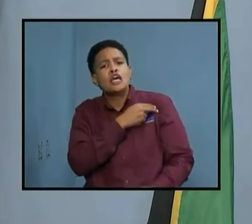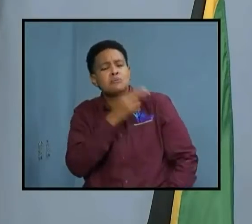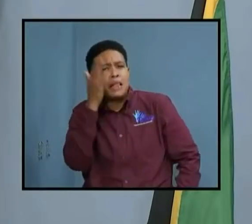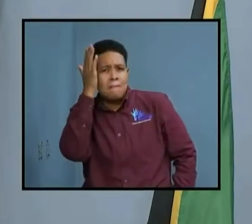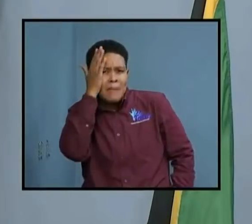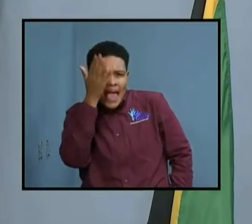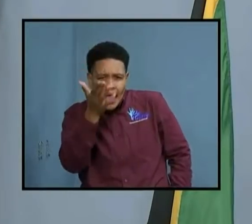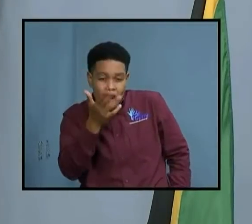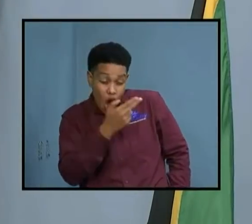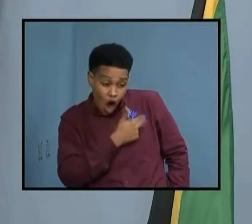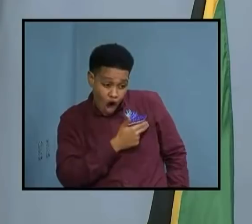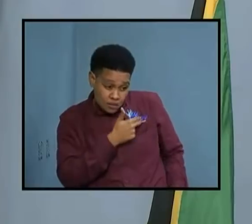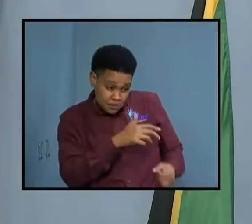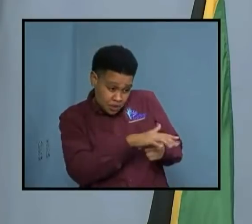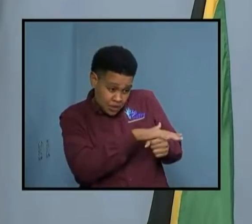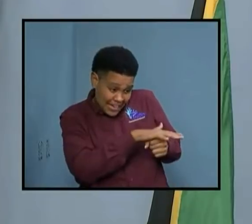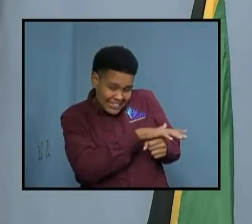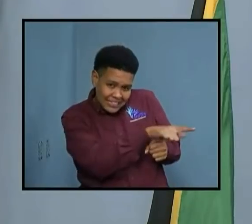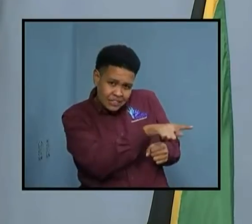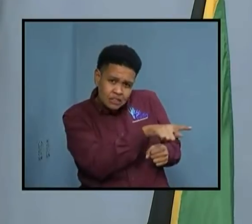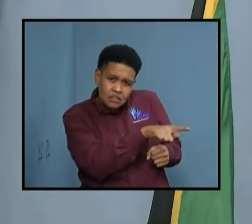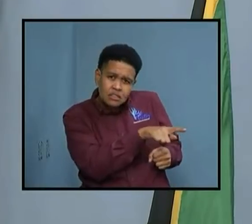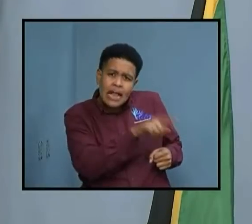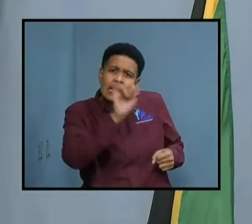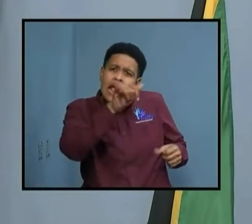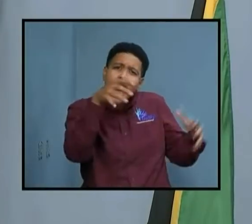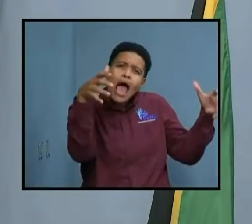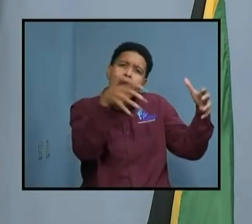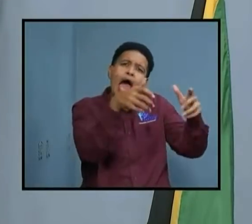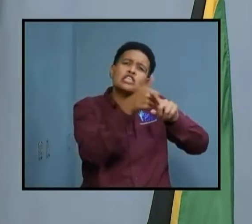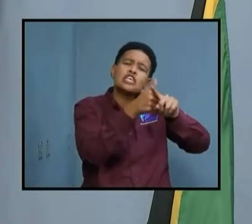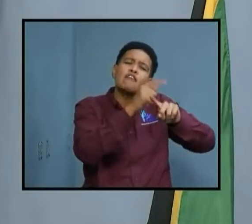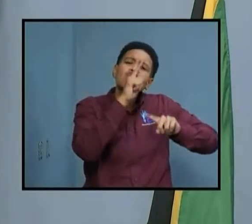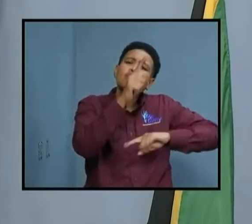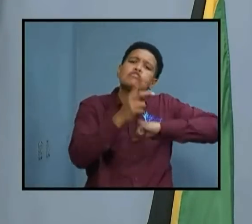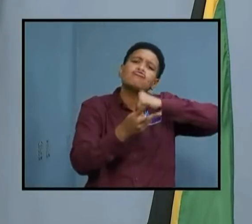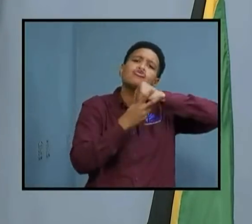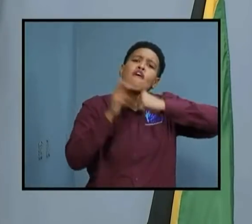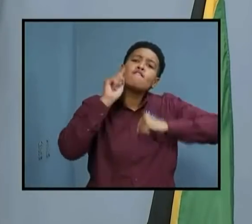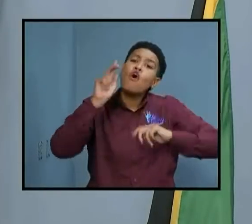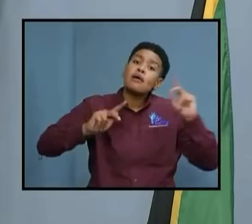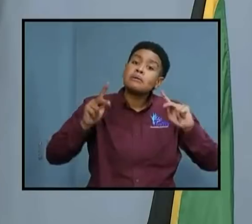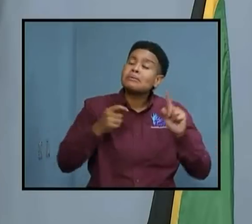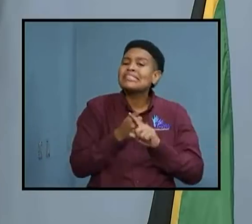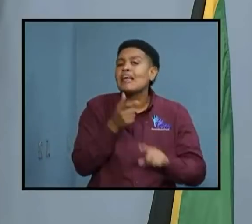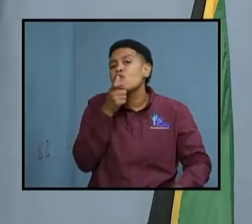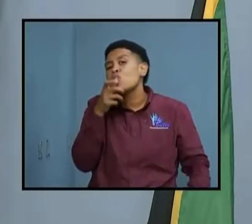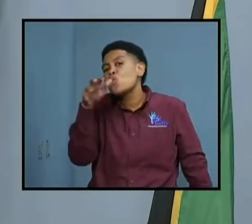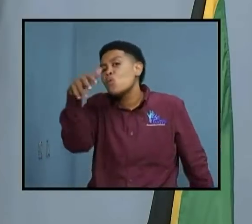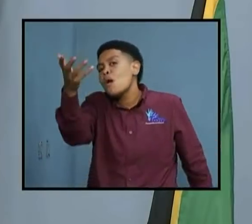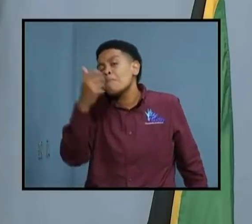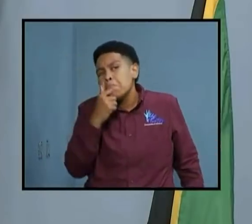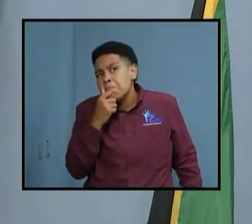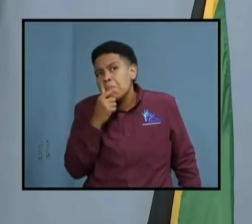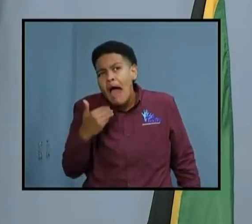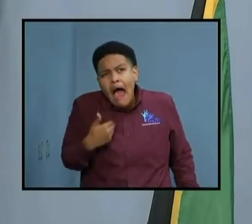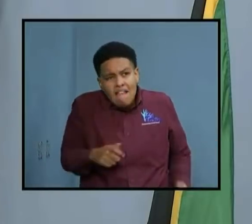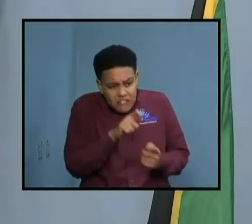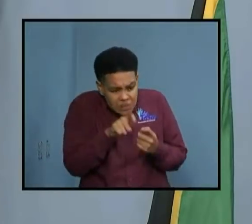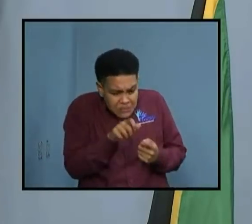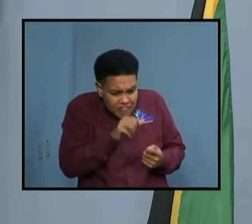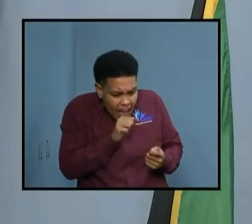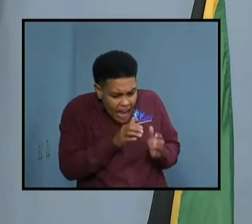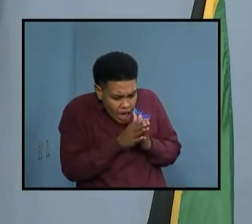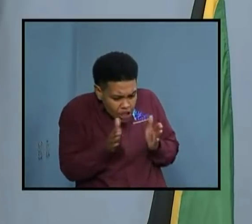a hospital setting. Though that category is reserved for persons who are of a particular